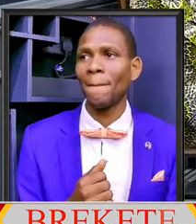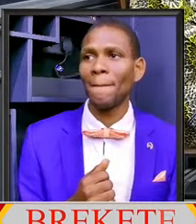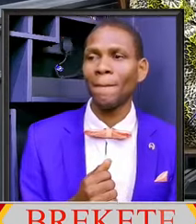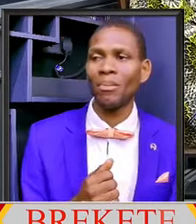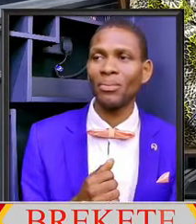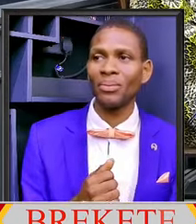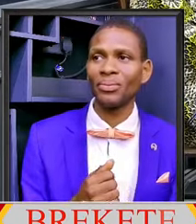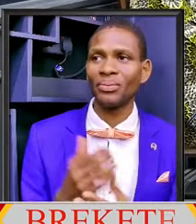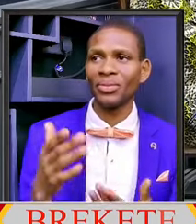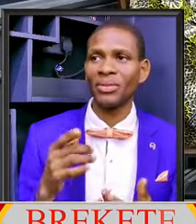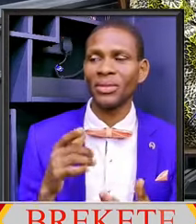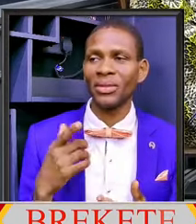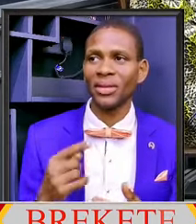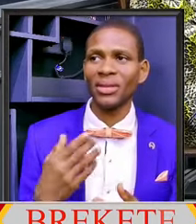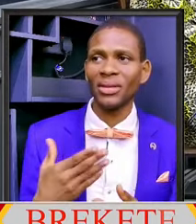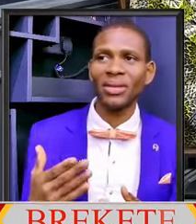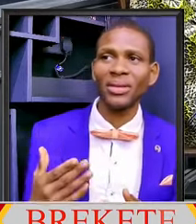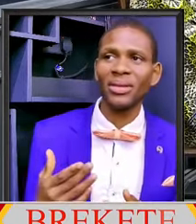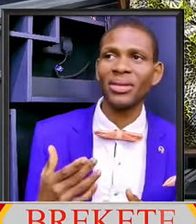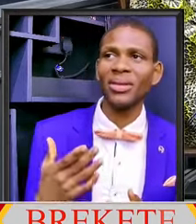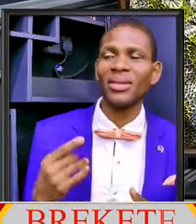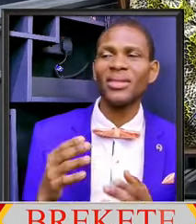Okay, bring the thing away.